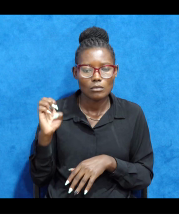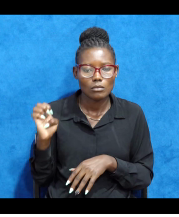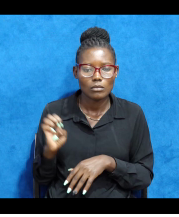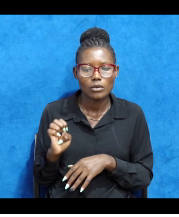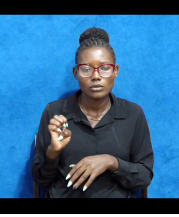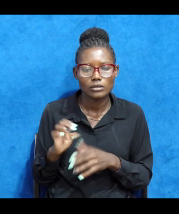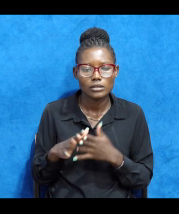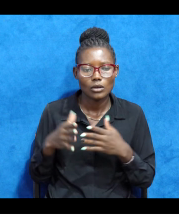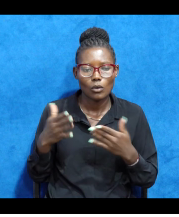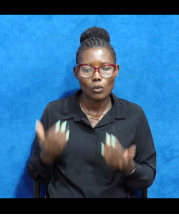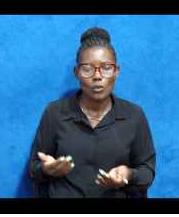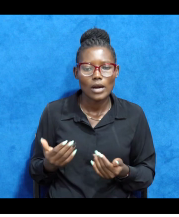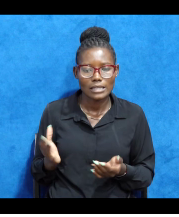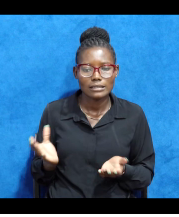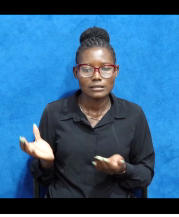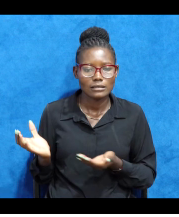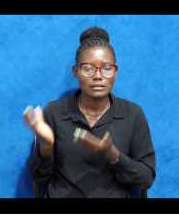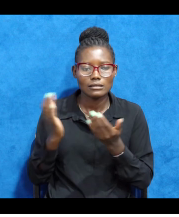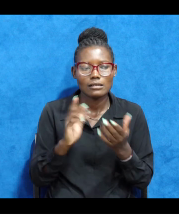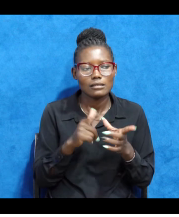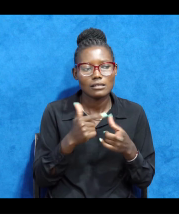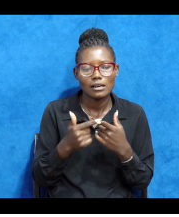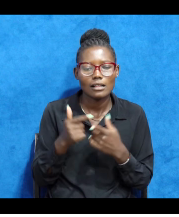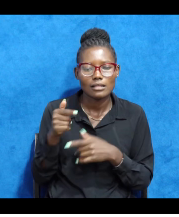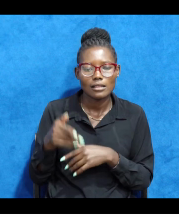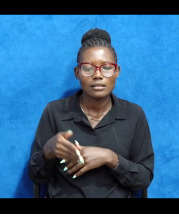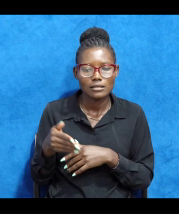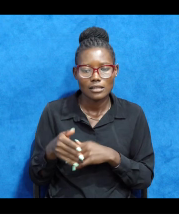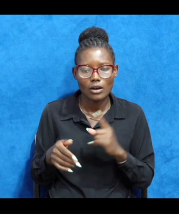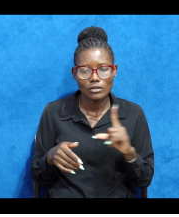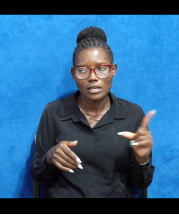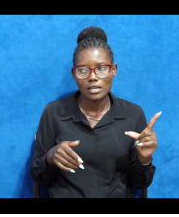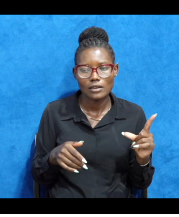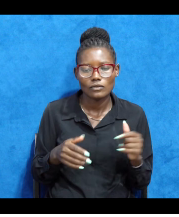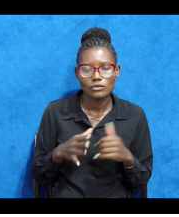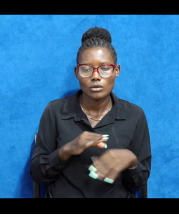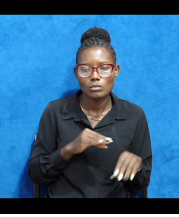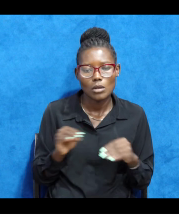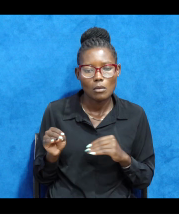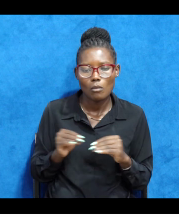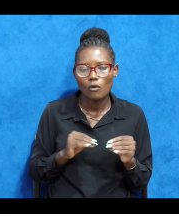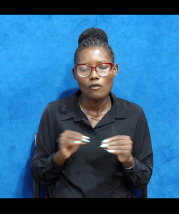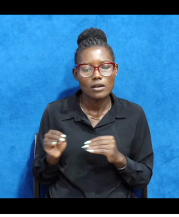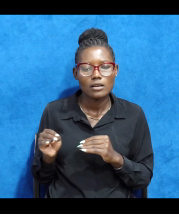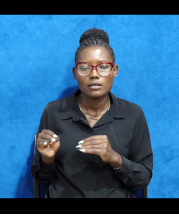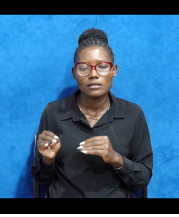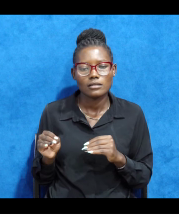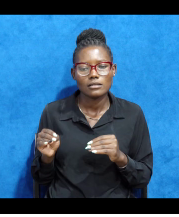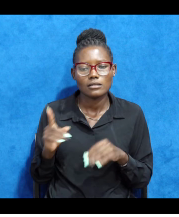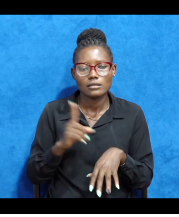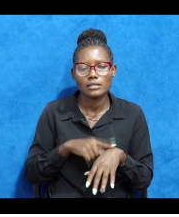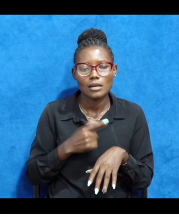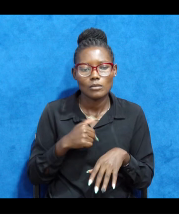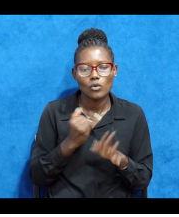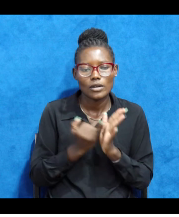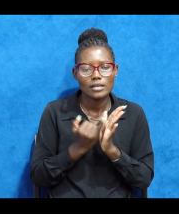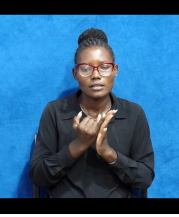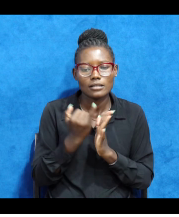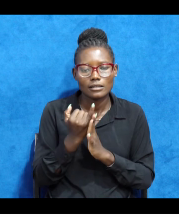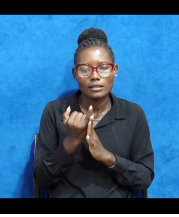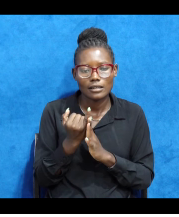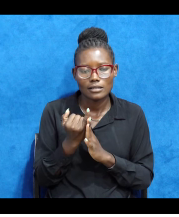in. And because that force is going to be multiplied by time to create the concept of impulse, and it's going to be a